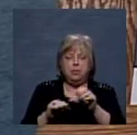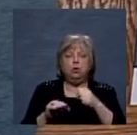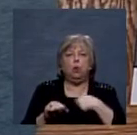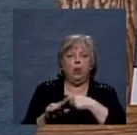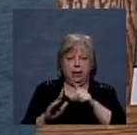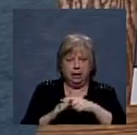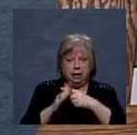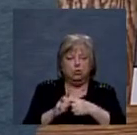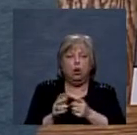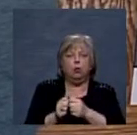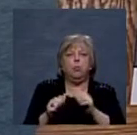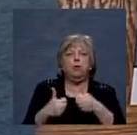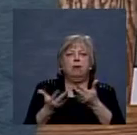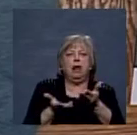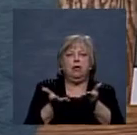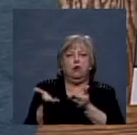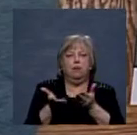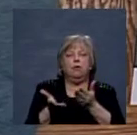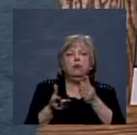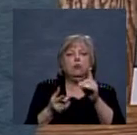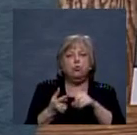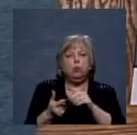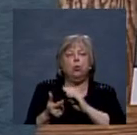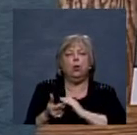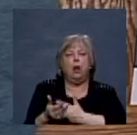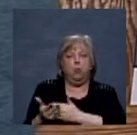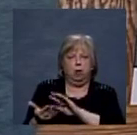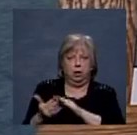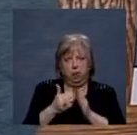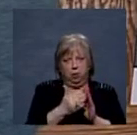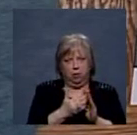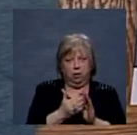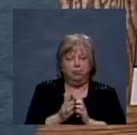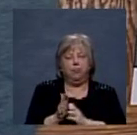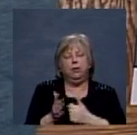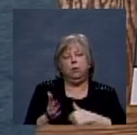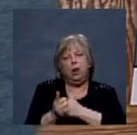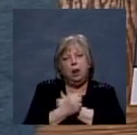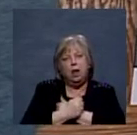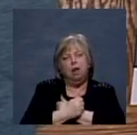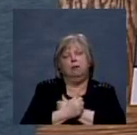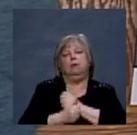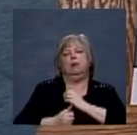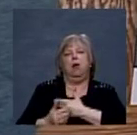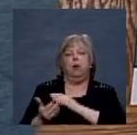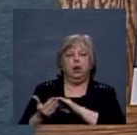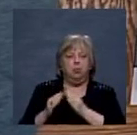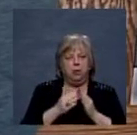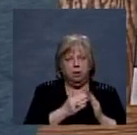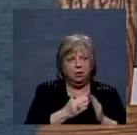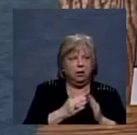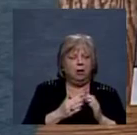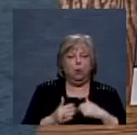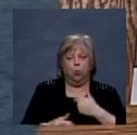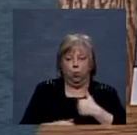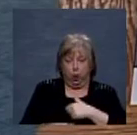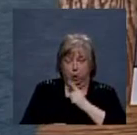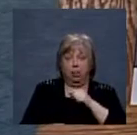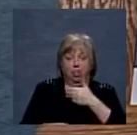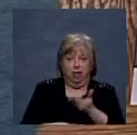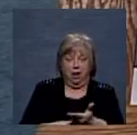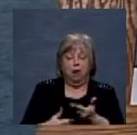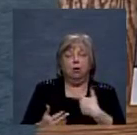started with providing services to our community? We love our community. We're there, and so we want